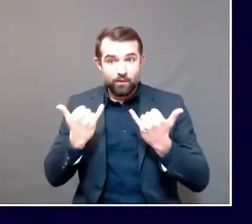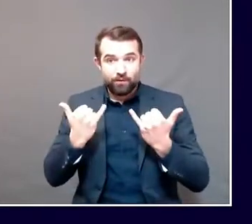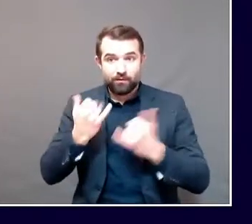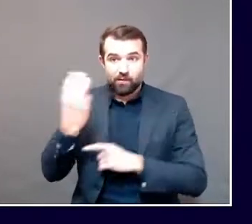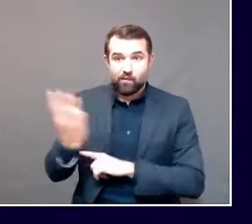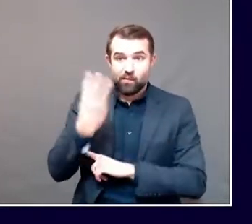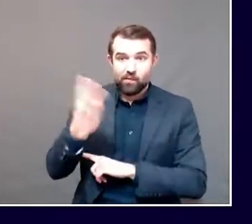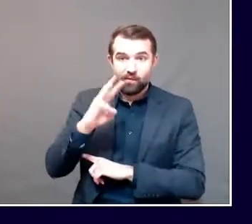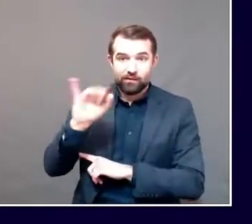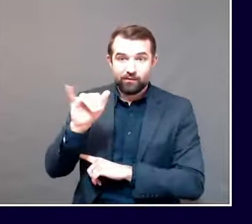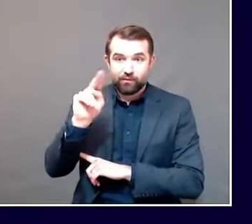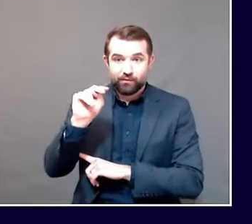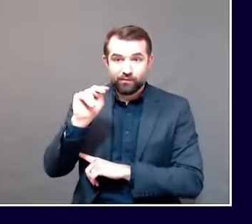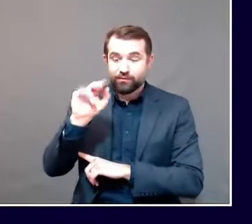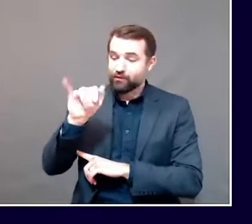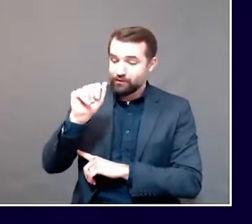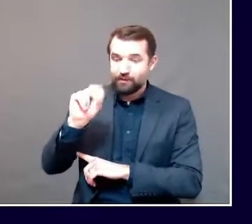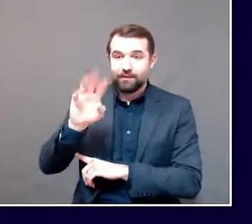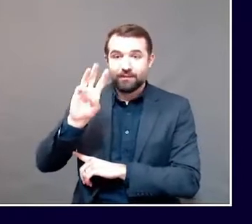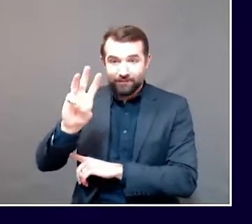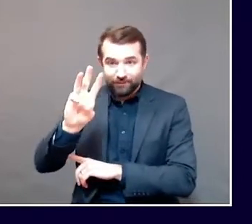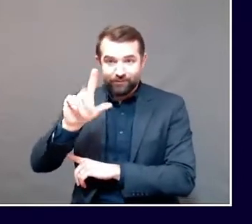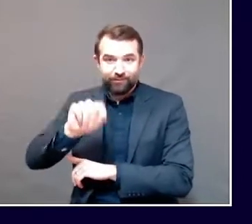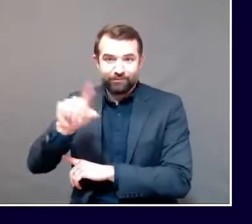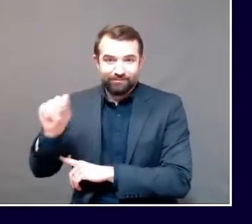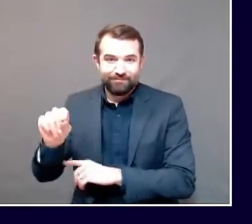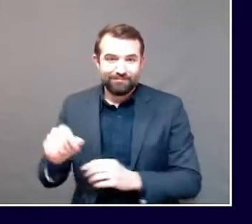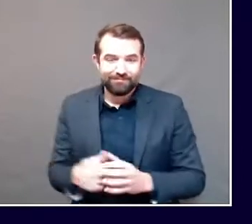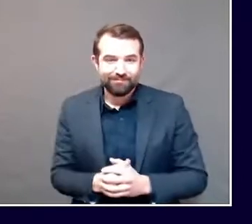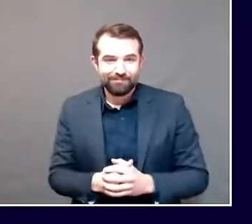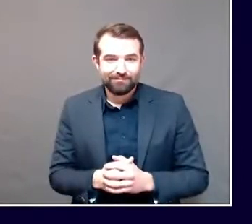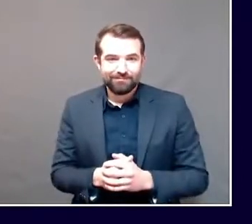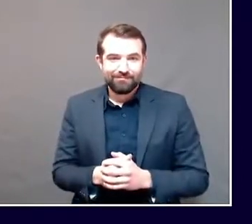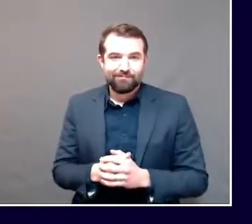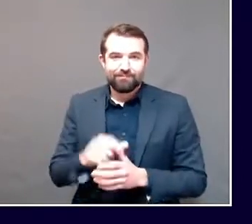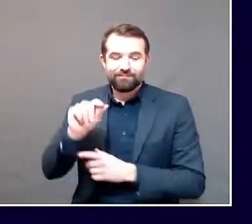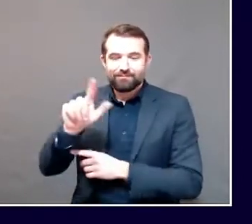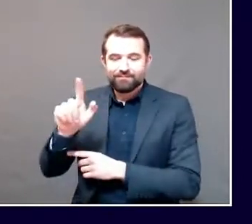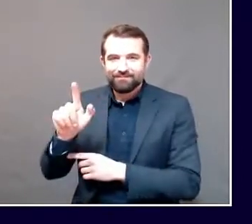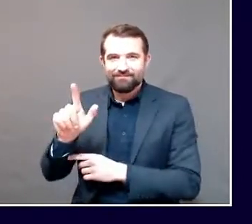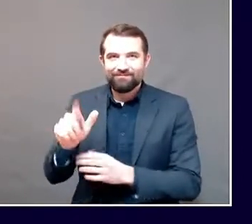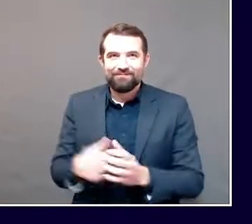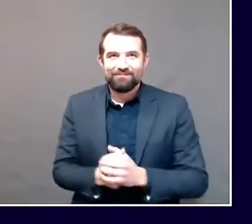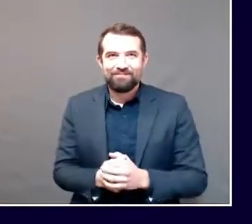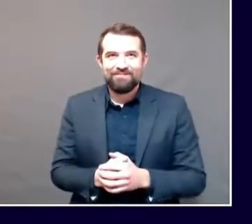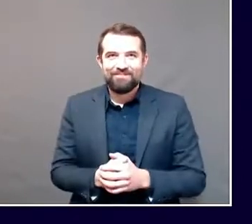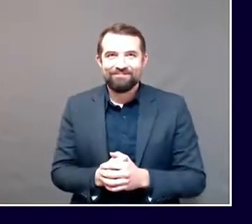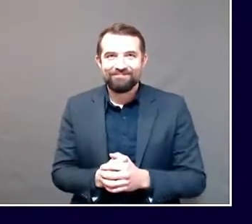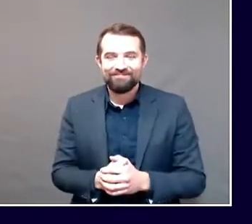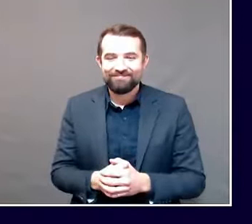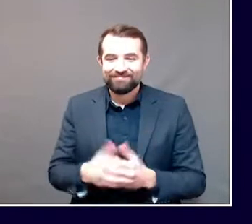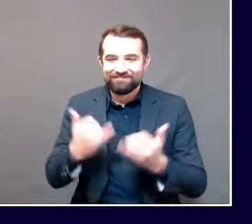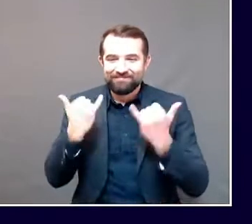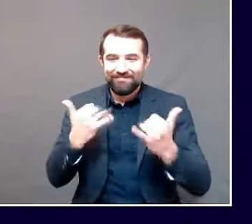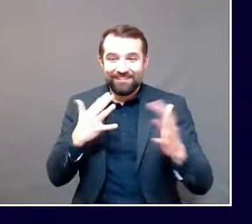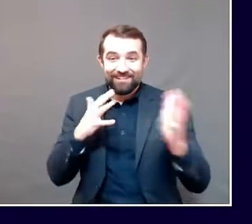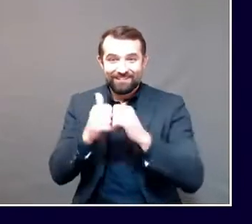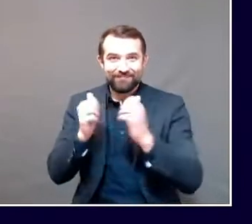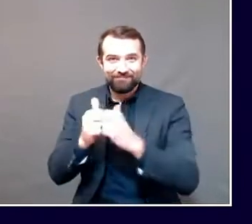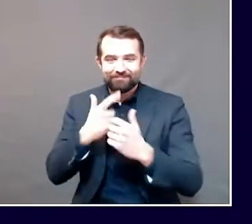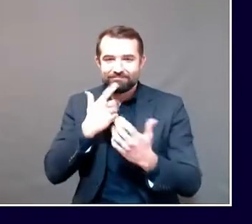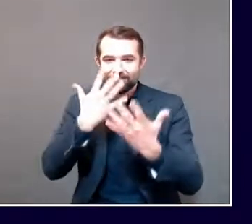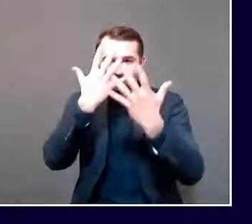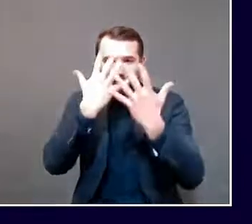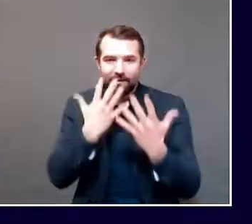Wednesday, January 6th, 2021. I begin today's update on, unfortunately, another sad